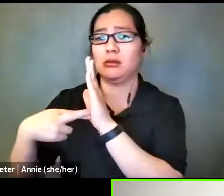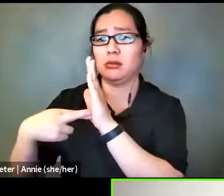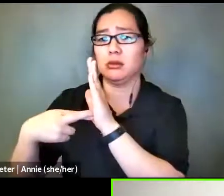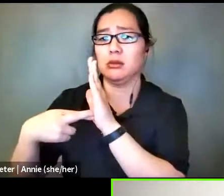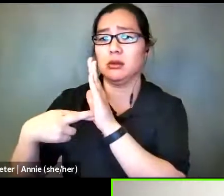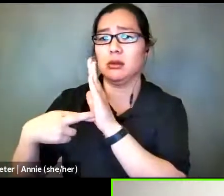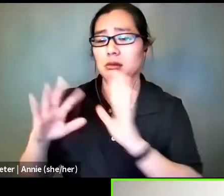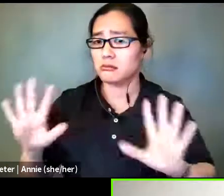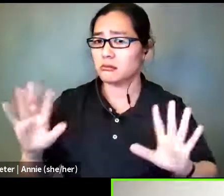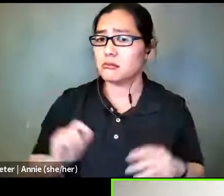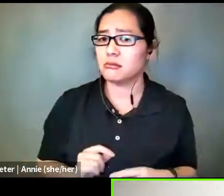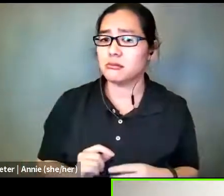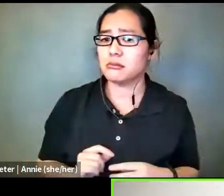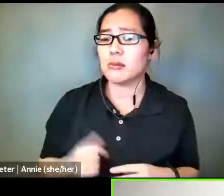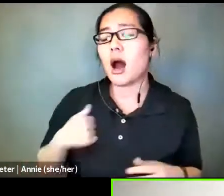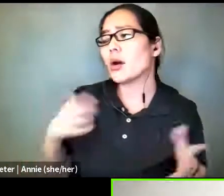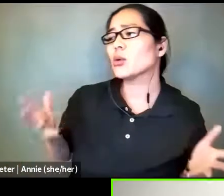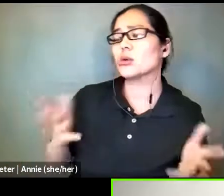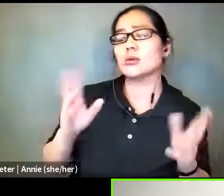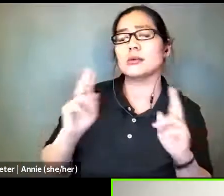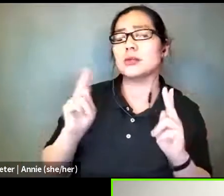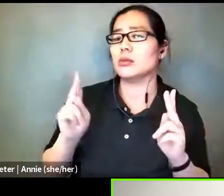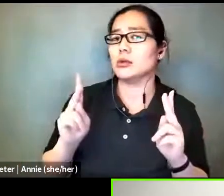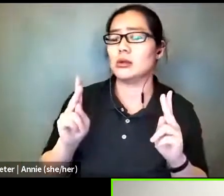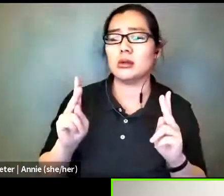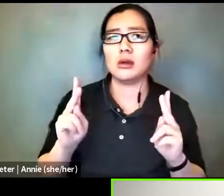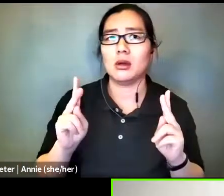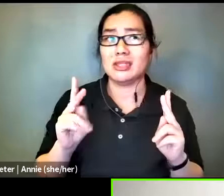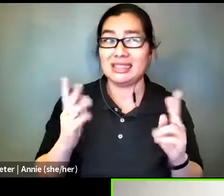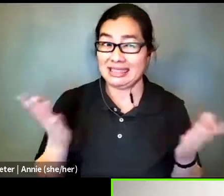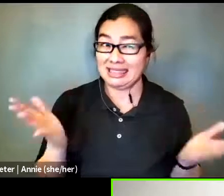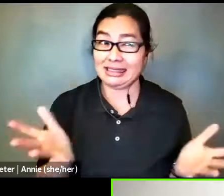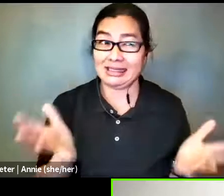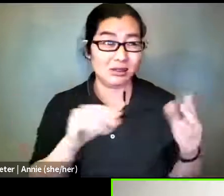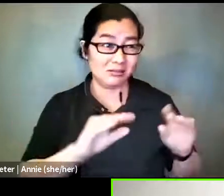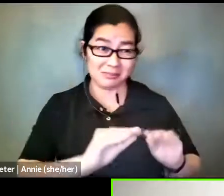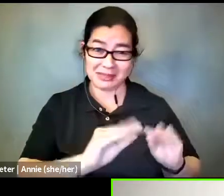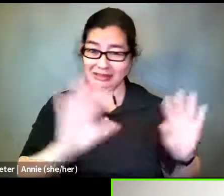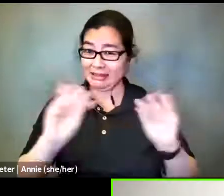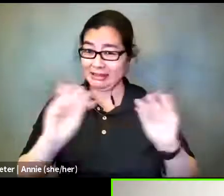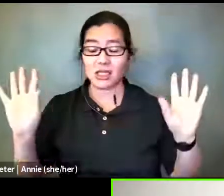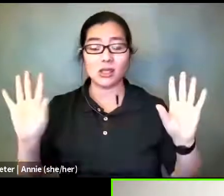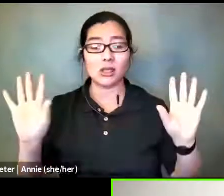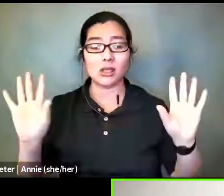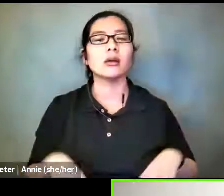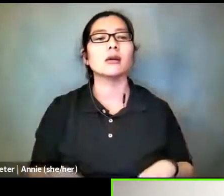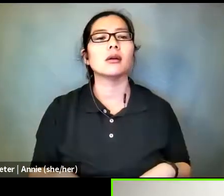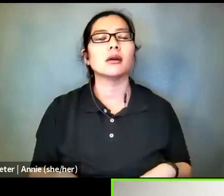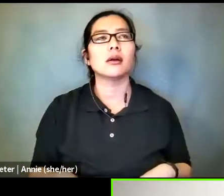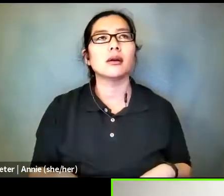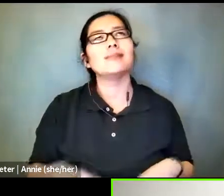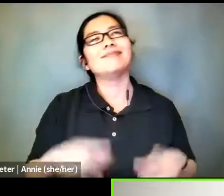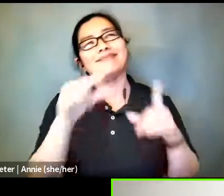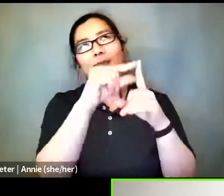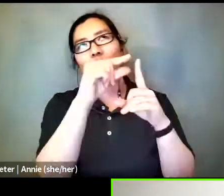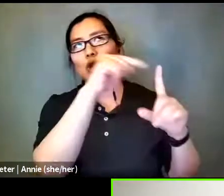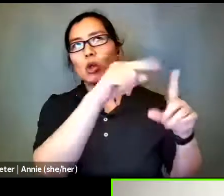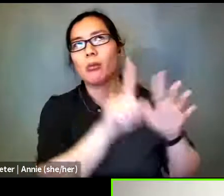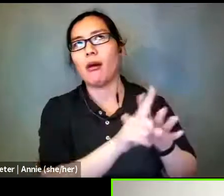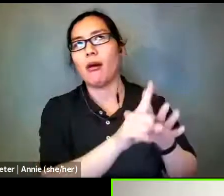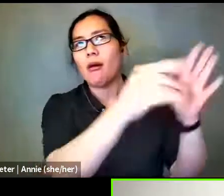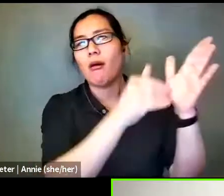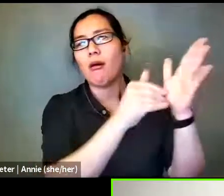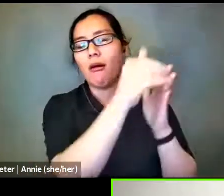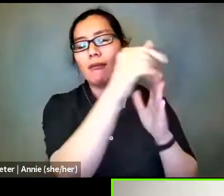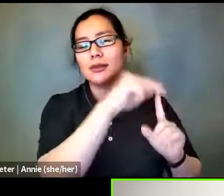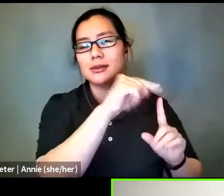I encourage people to be really clear that this space is a term that is used a lot, but it is so necessary. This